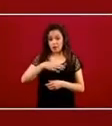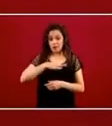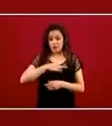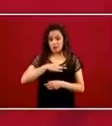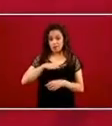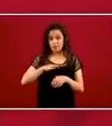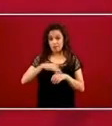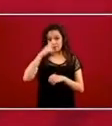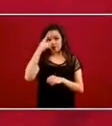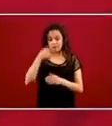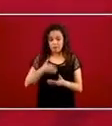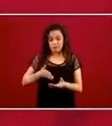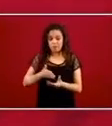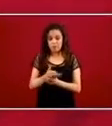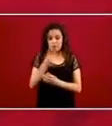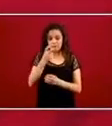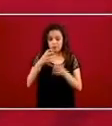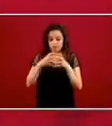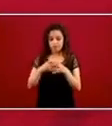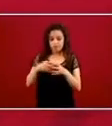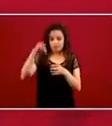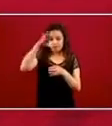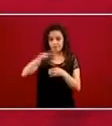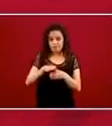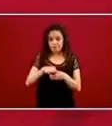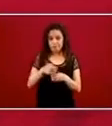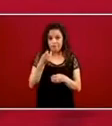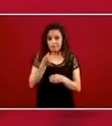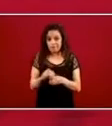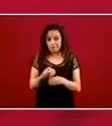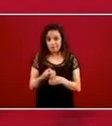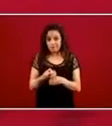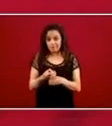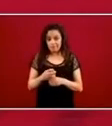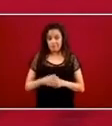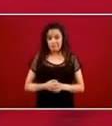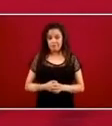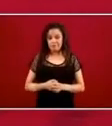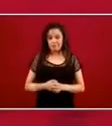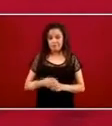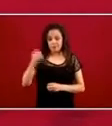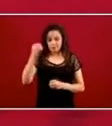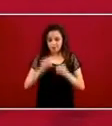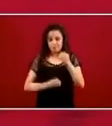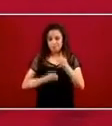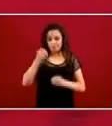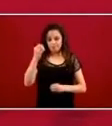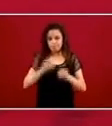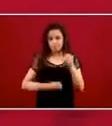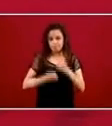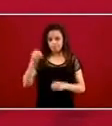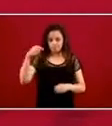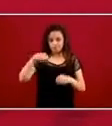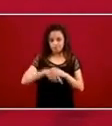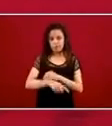have an easier access to the cells through this molecular mechanism that is